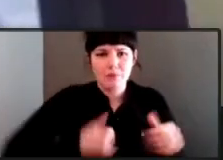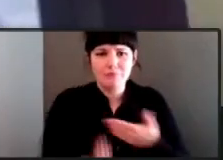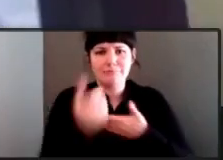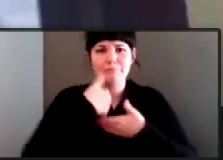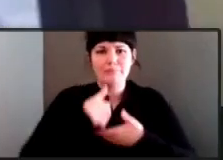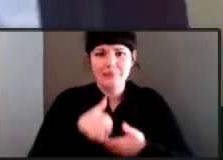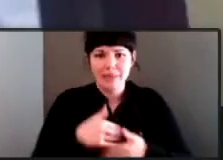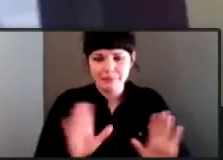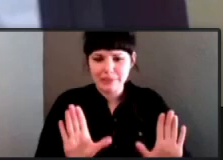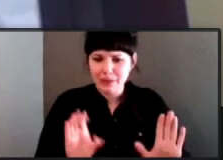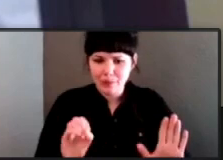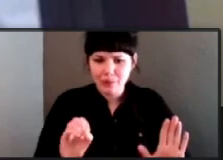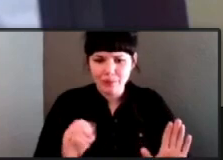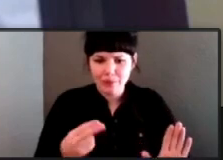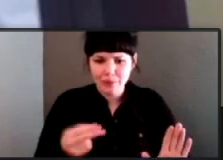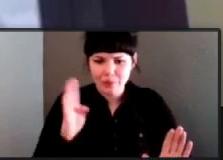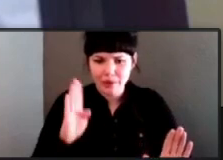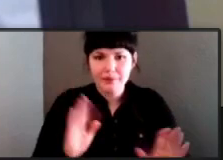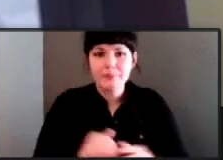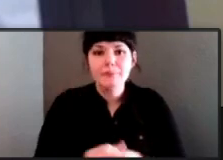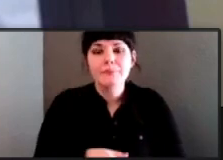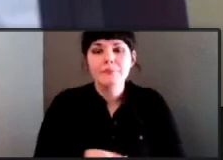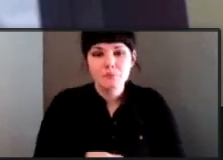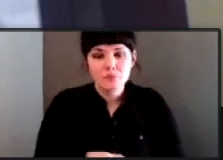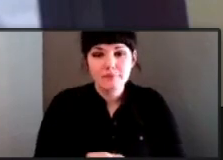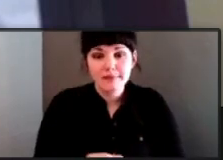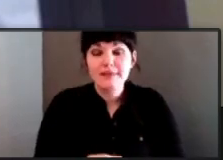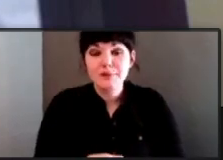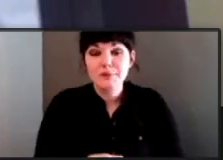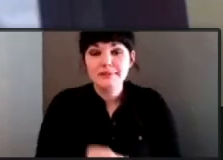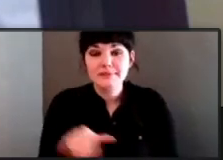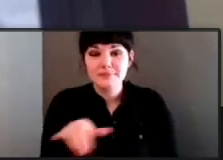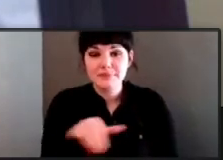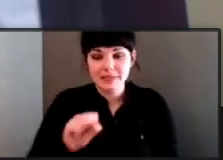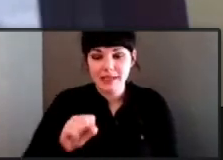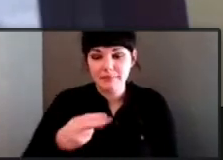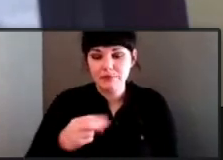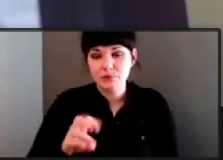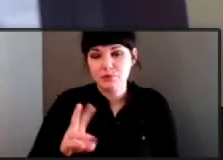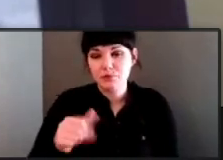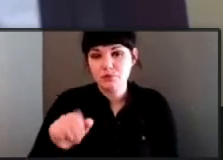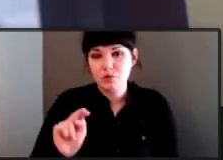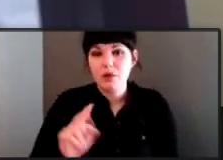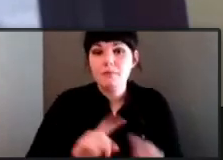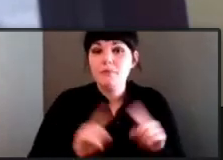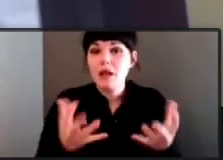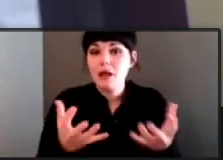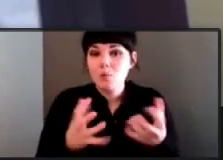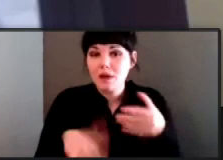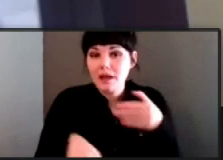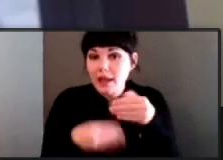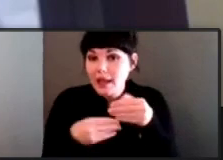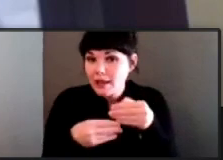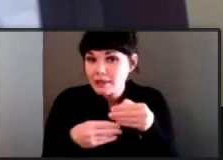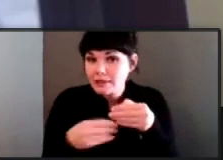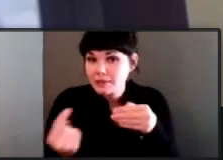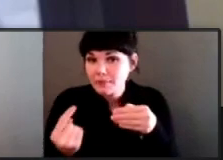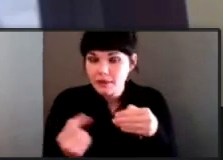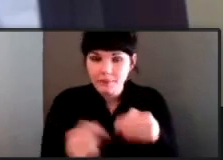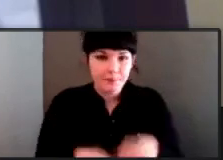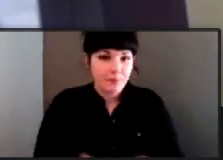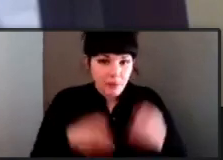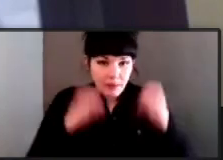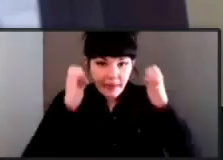God. So same as Sean, but the only thing I would add is education is key. The